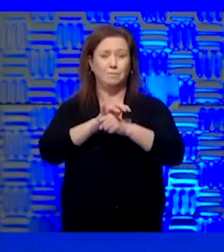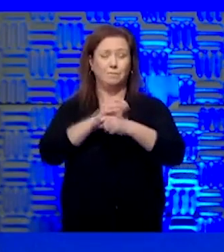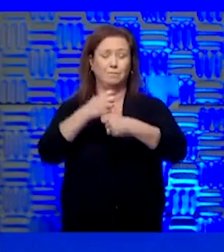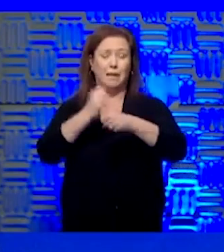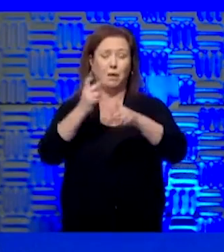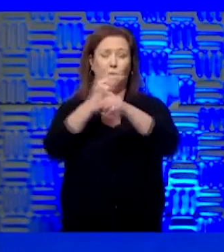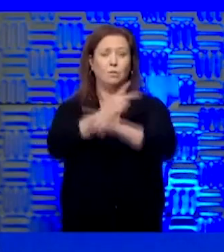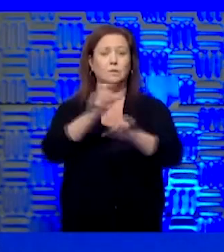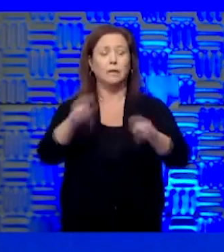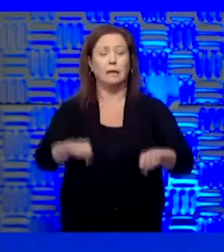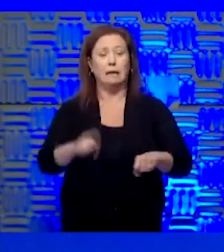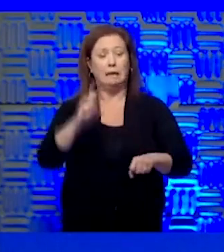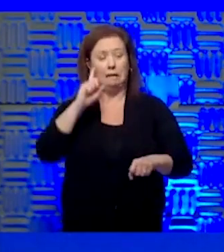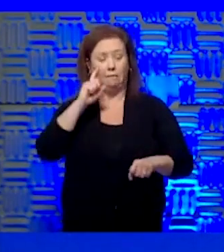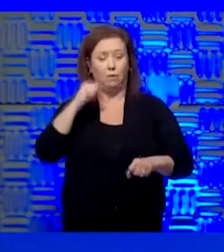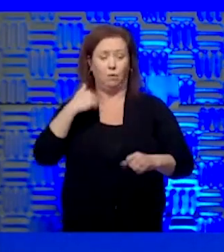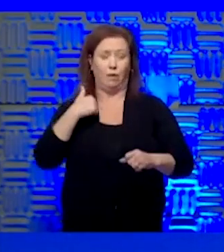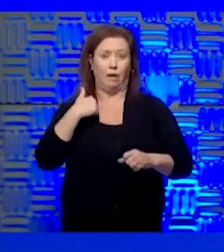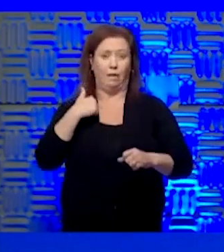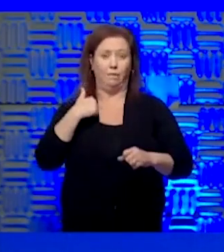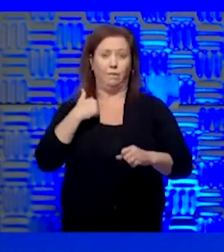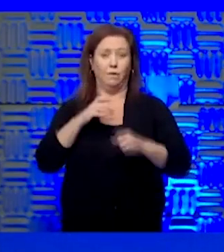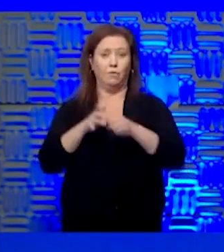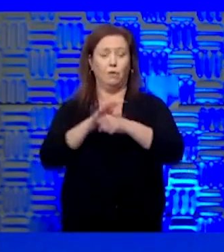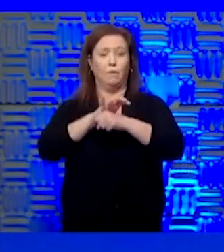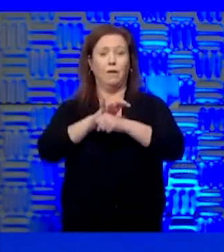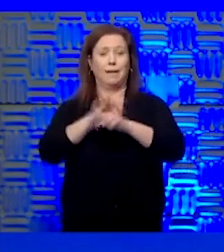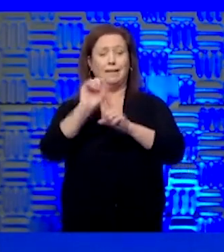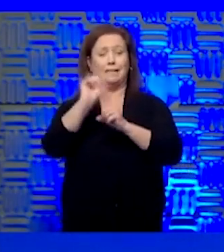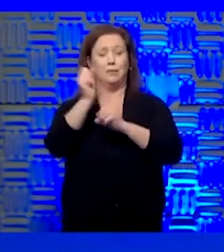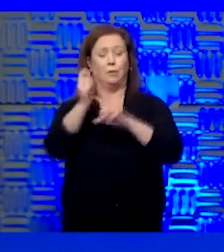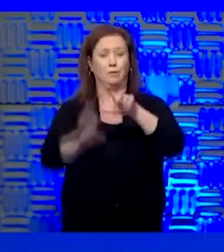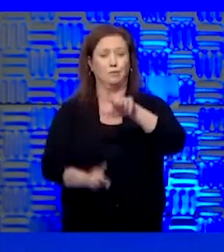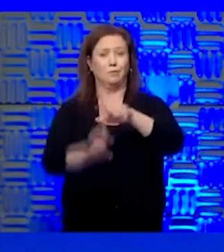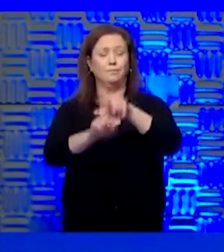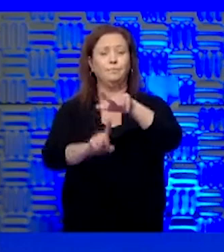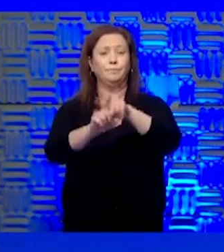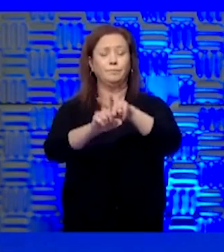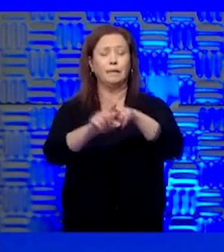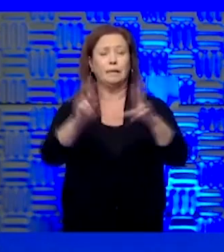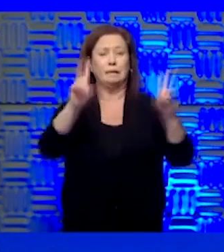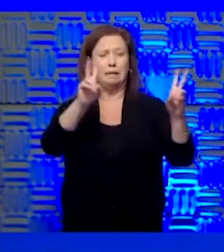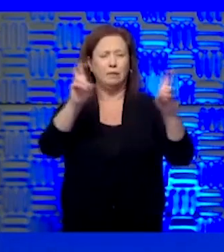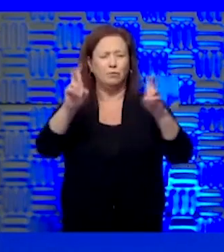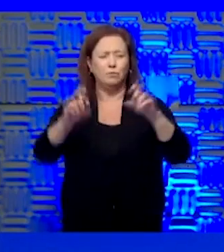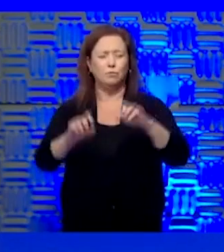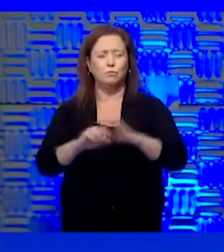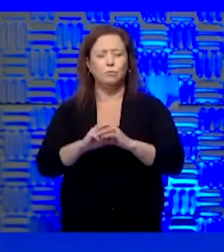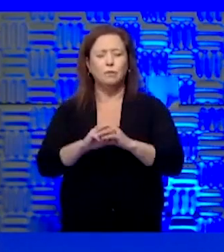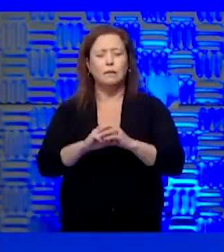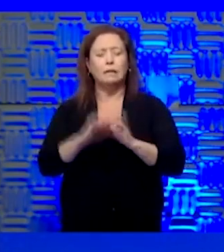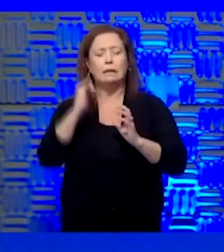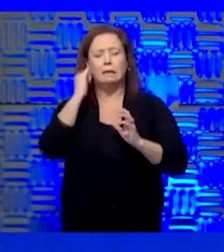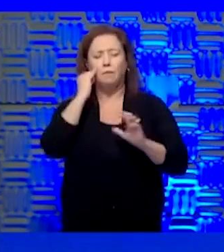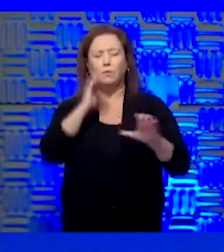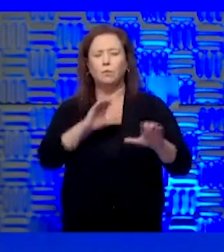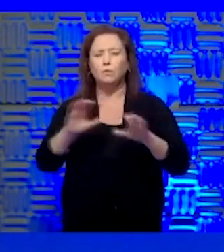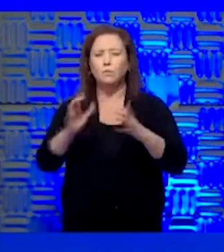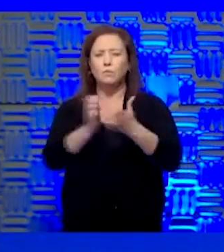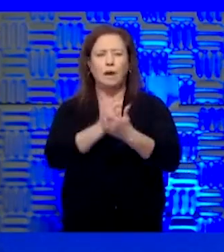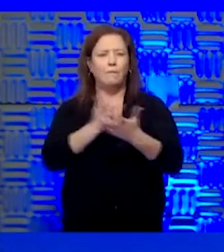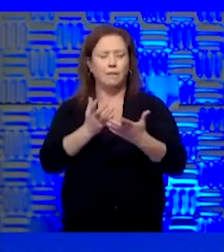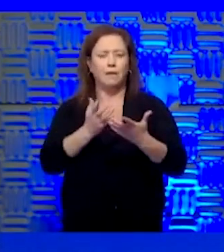worse. If you haven't, then this can certainly bring on situational type of issues too. But if you can do those things that we are trying to get